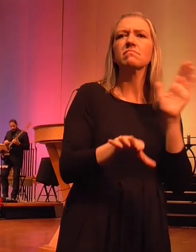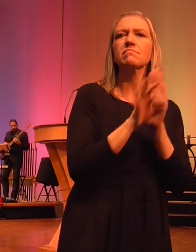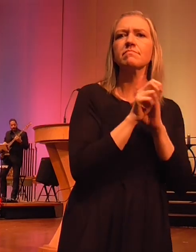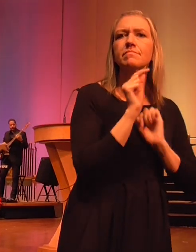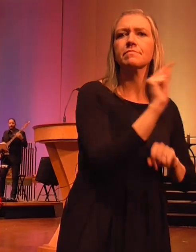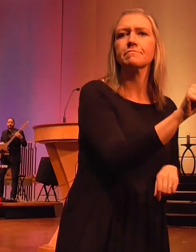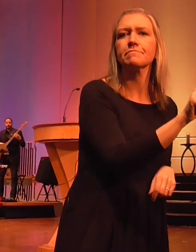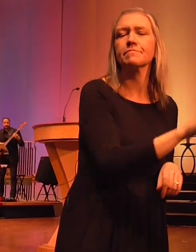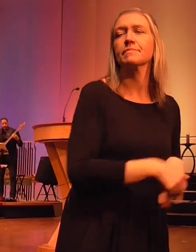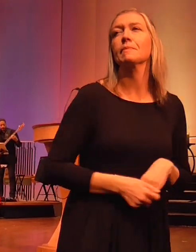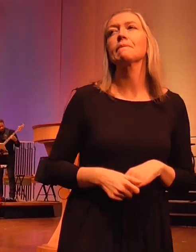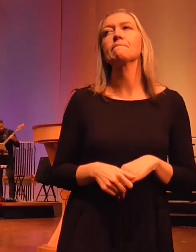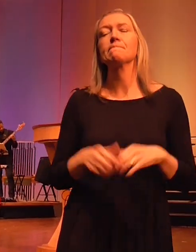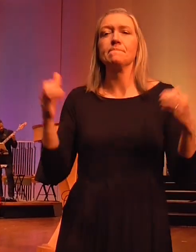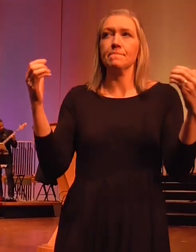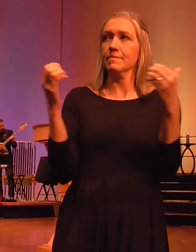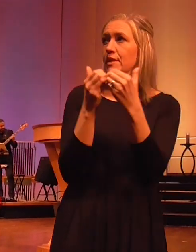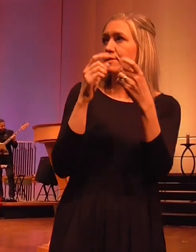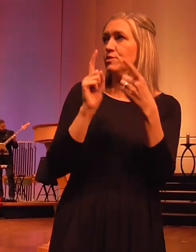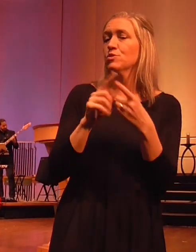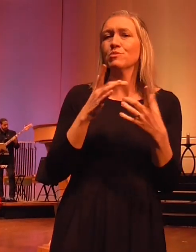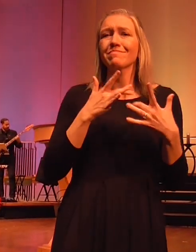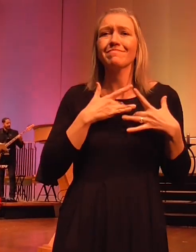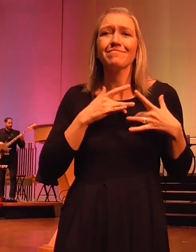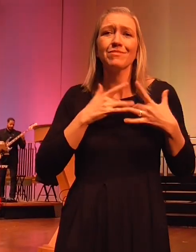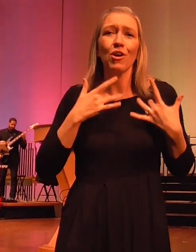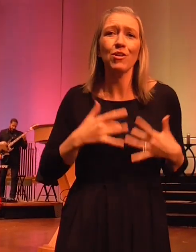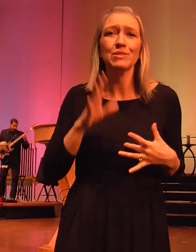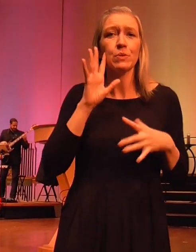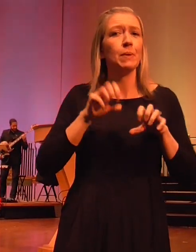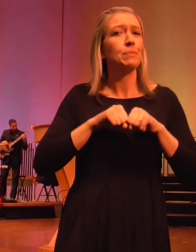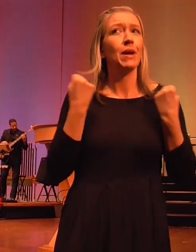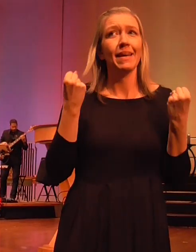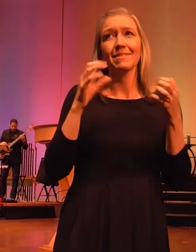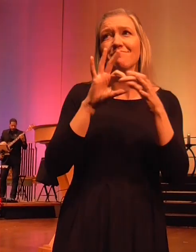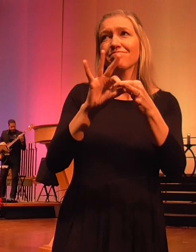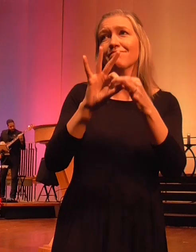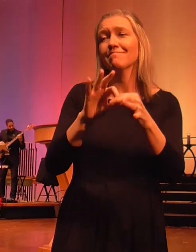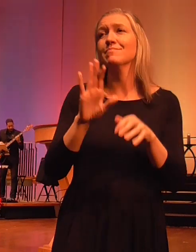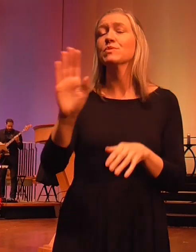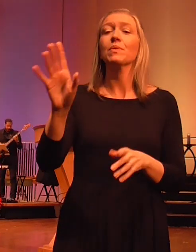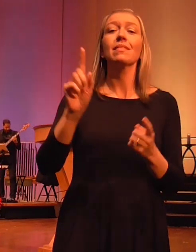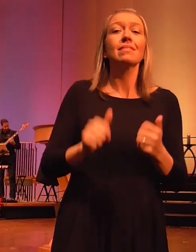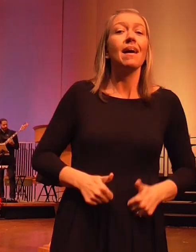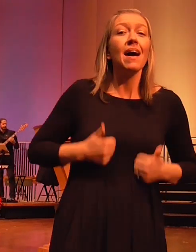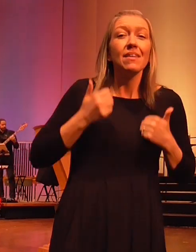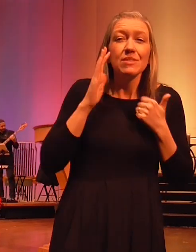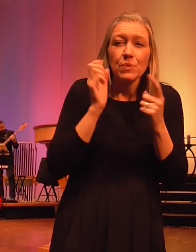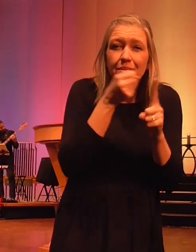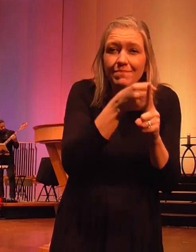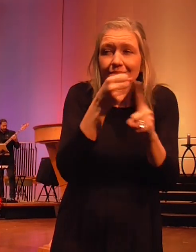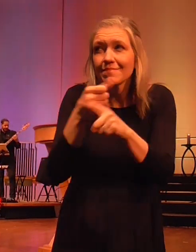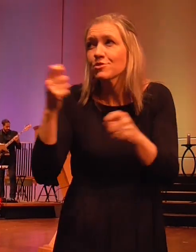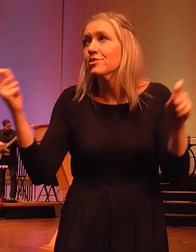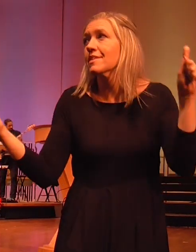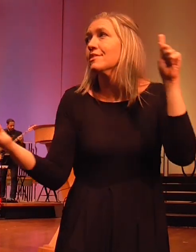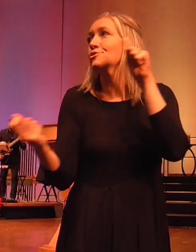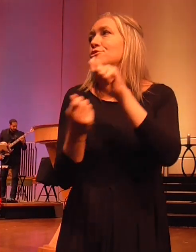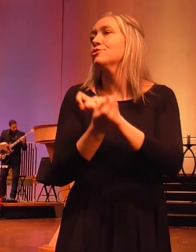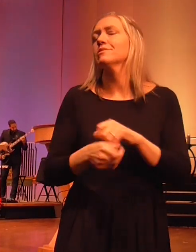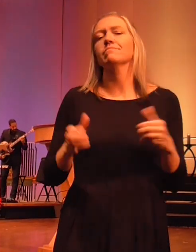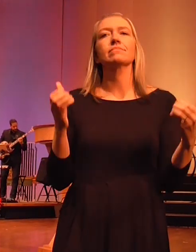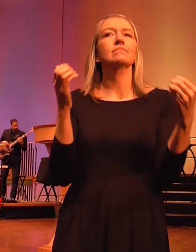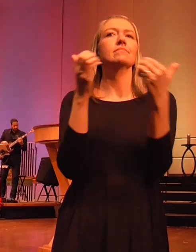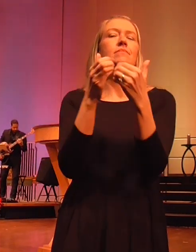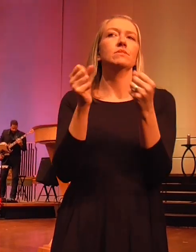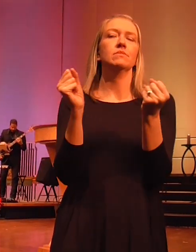Oh, well, here's to the hearts you're gonna break, and here's to the lives you're gonna change. Here's to